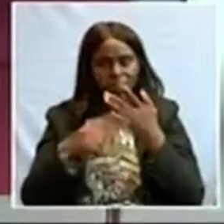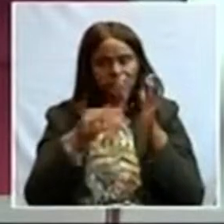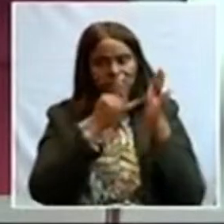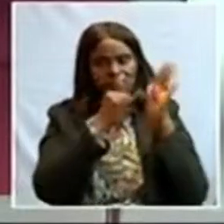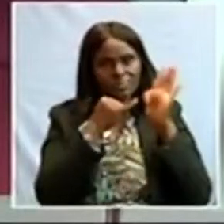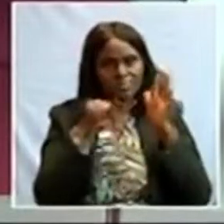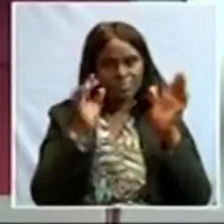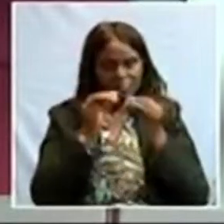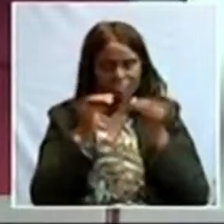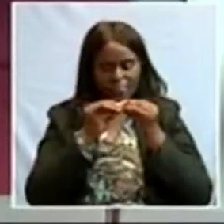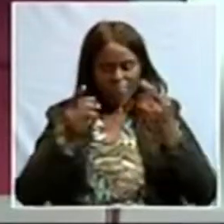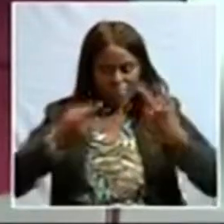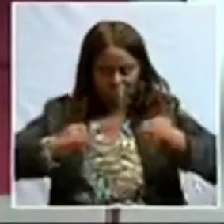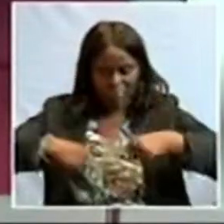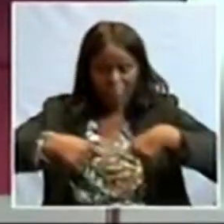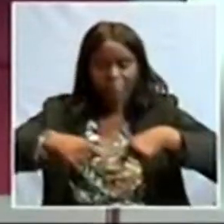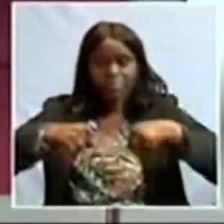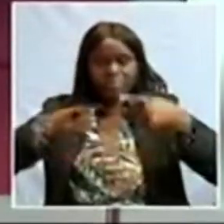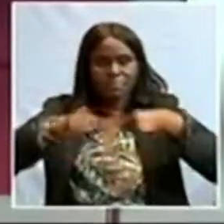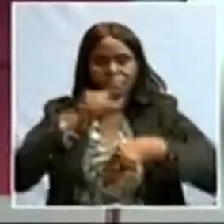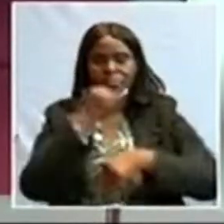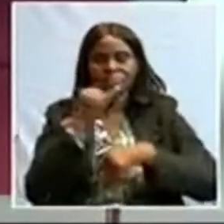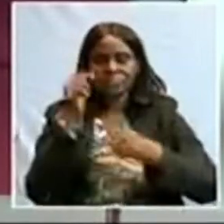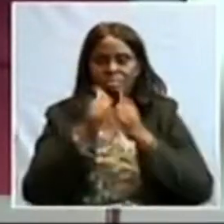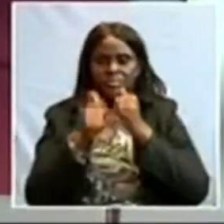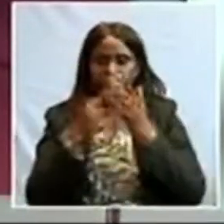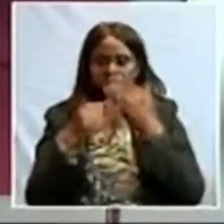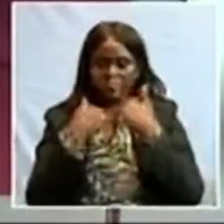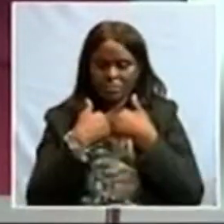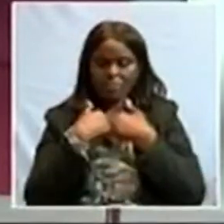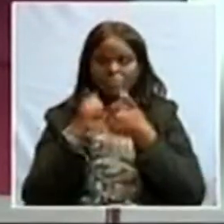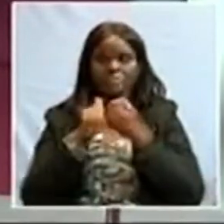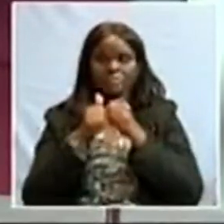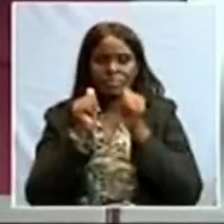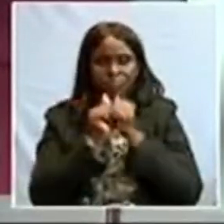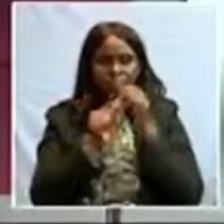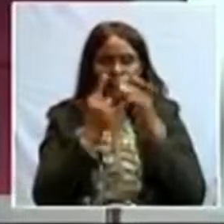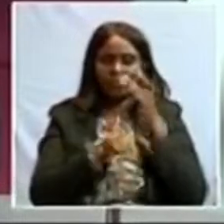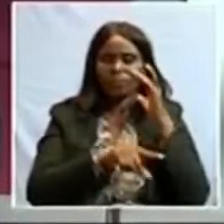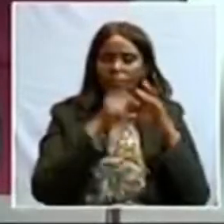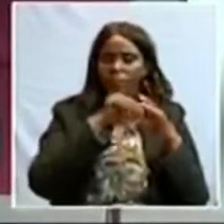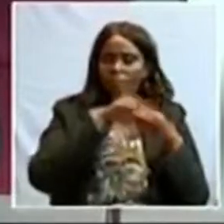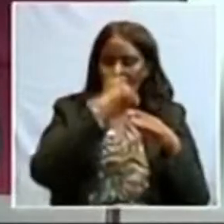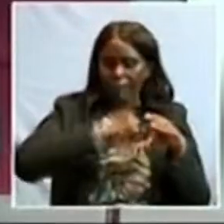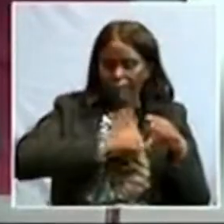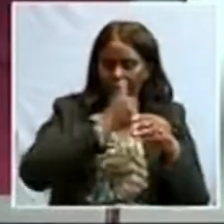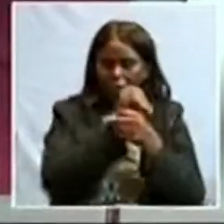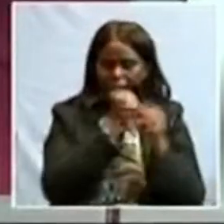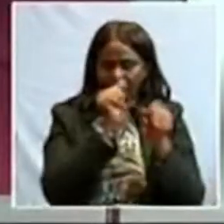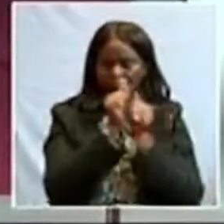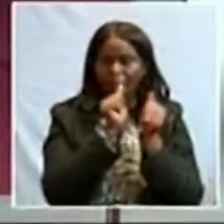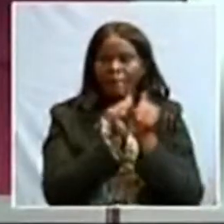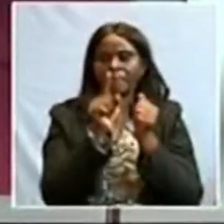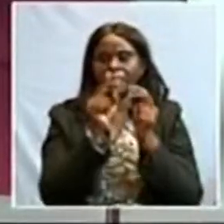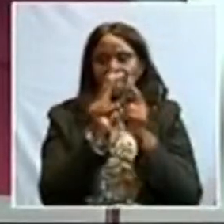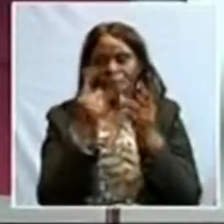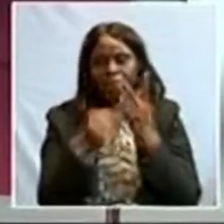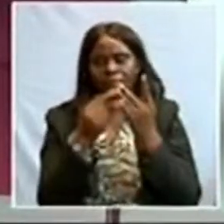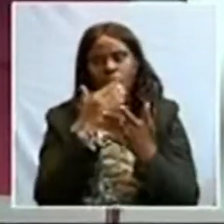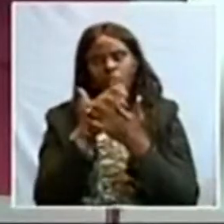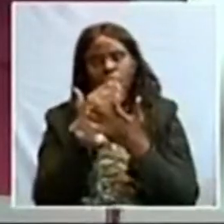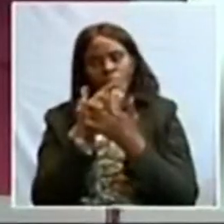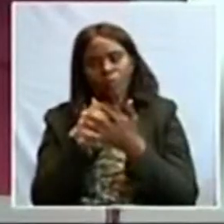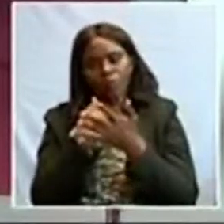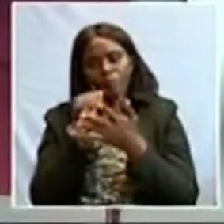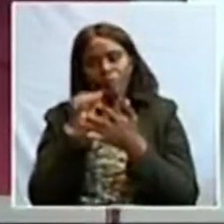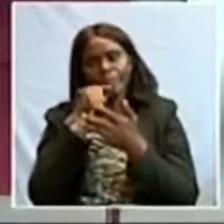identify local the issues that are affecting us and also find our own solutions there about. So far so good. I can